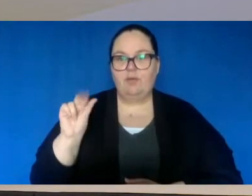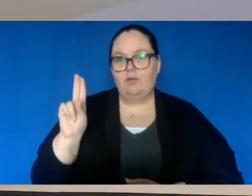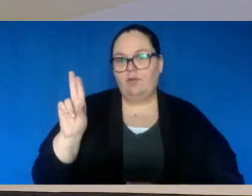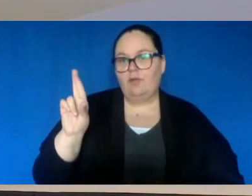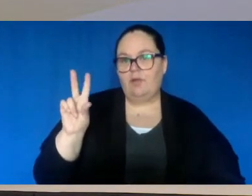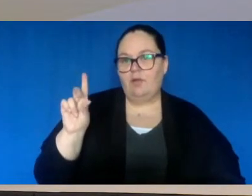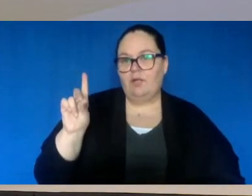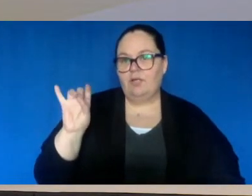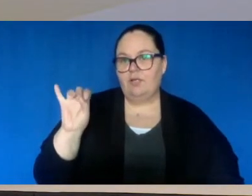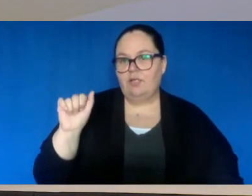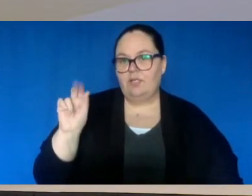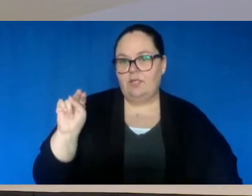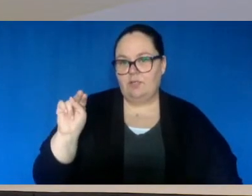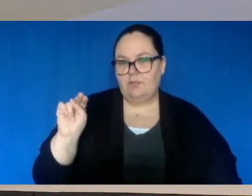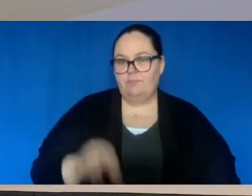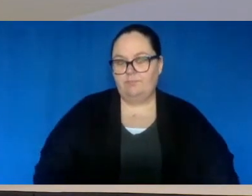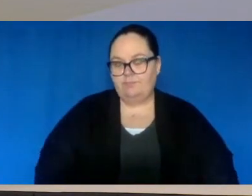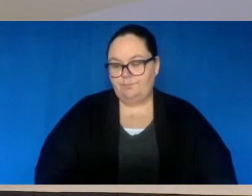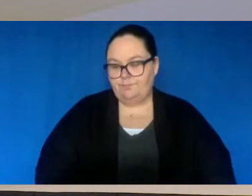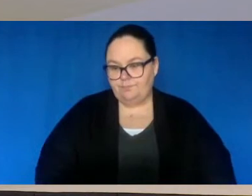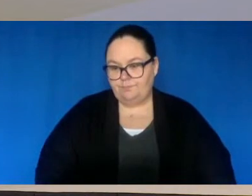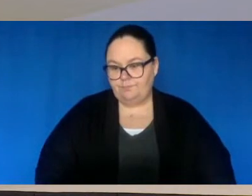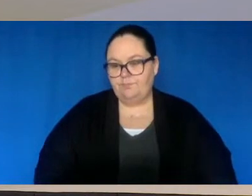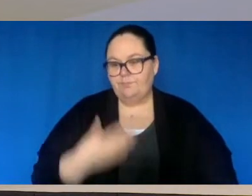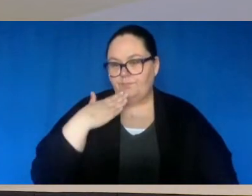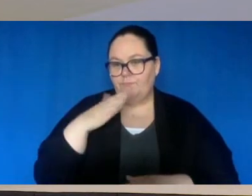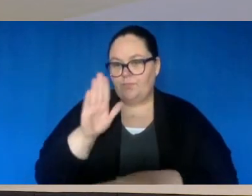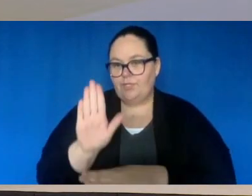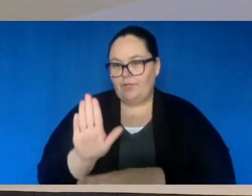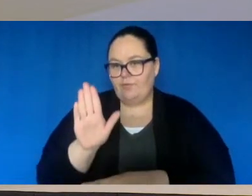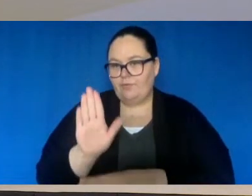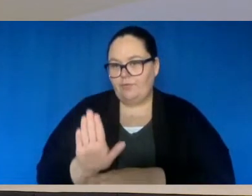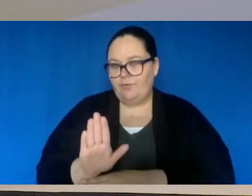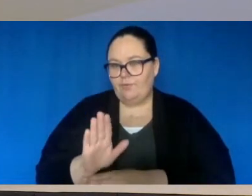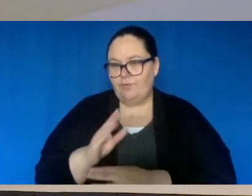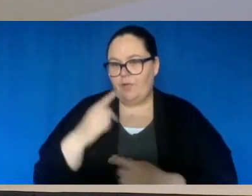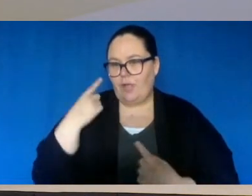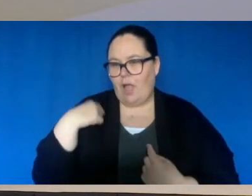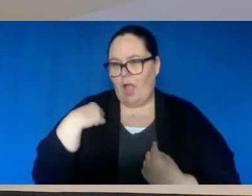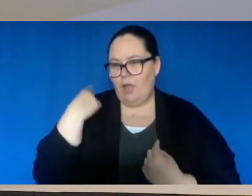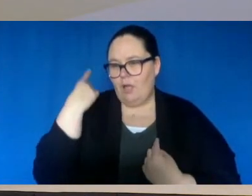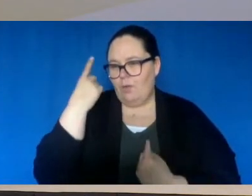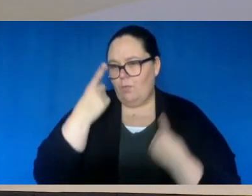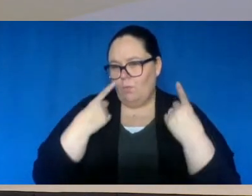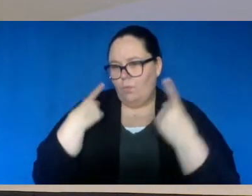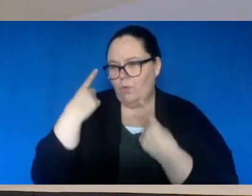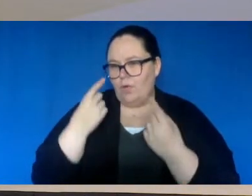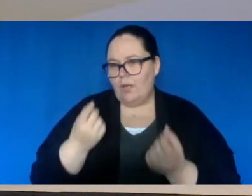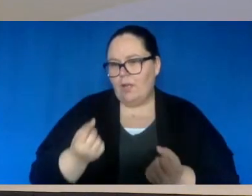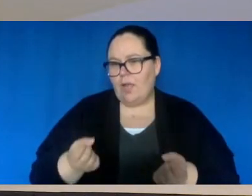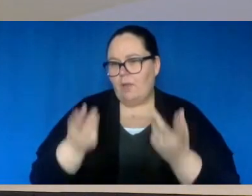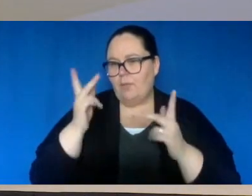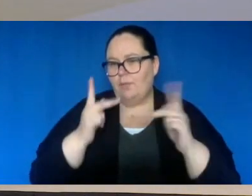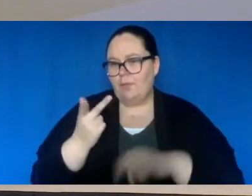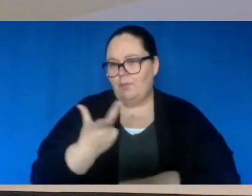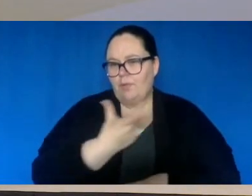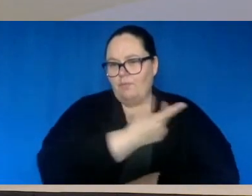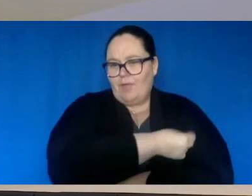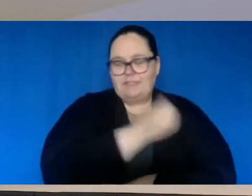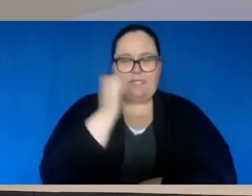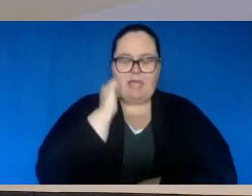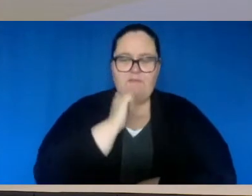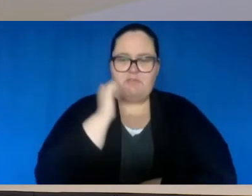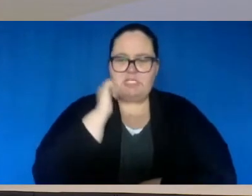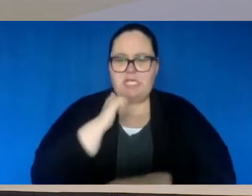Yes, good afternoon. I guess I'm wondering how many people are getting vaccinated every day? Just wondering